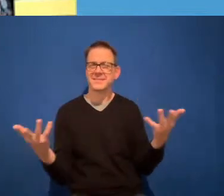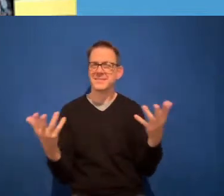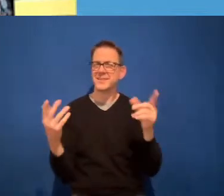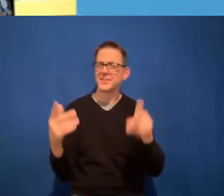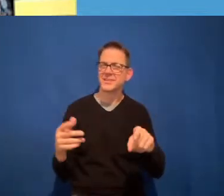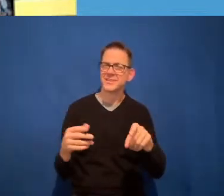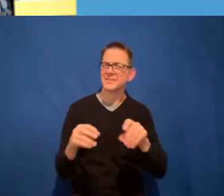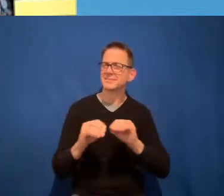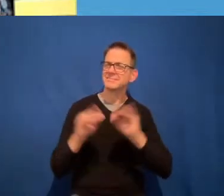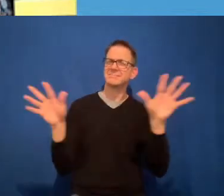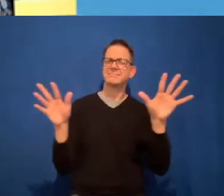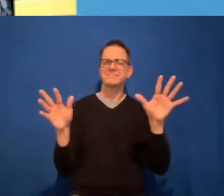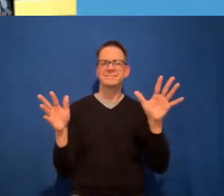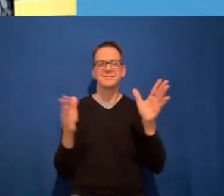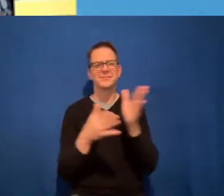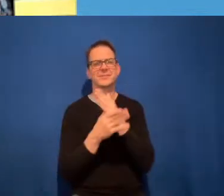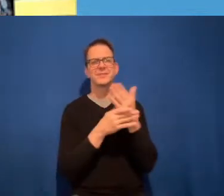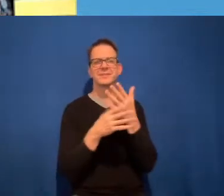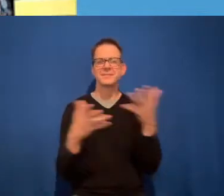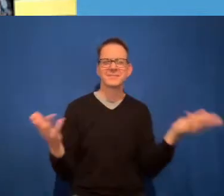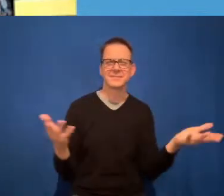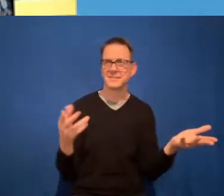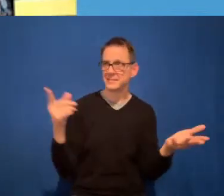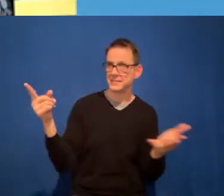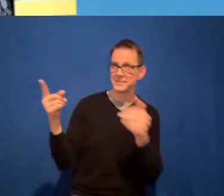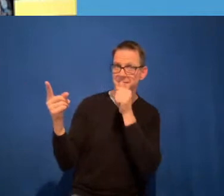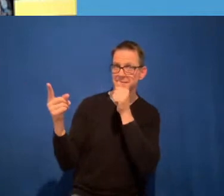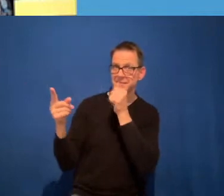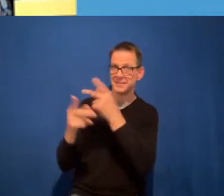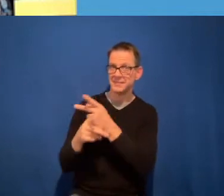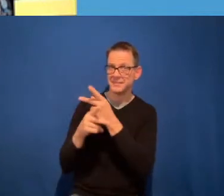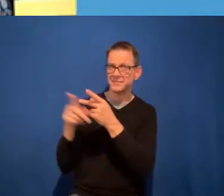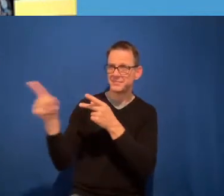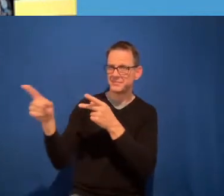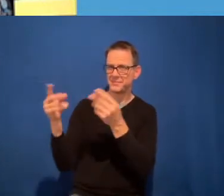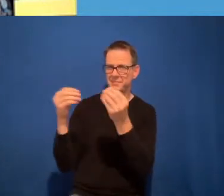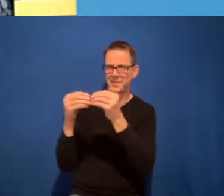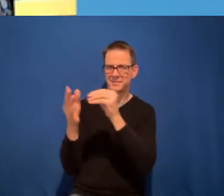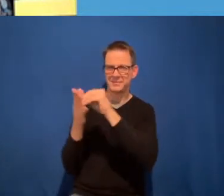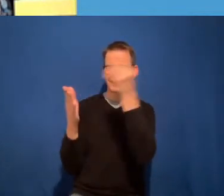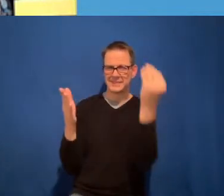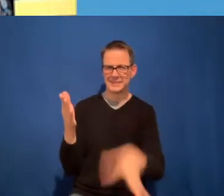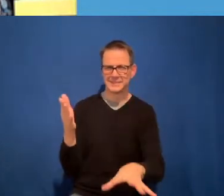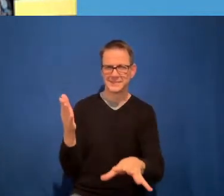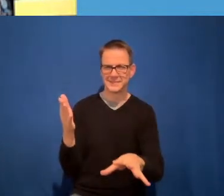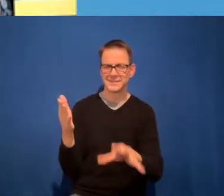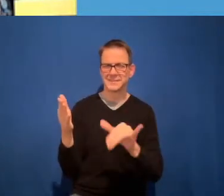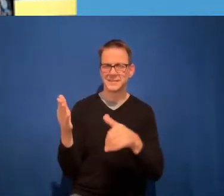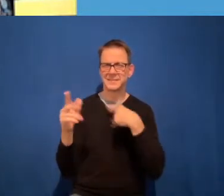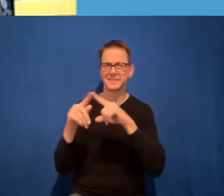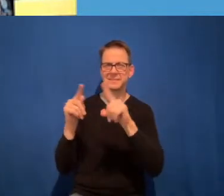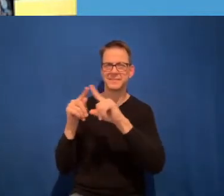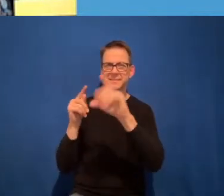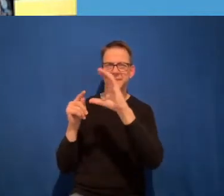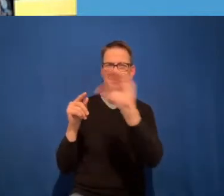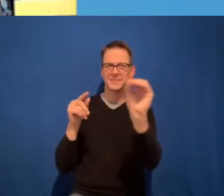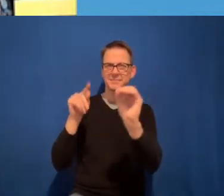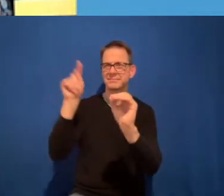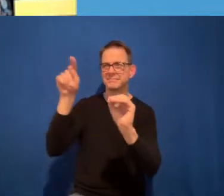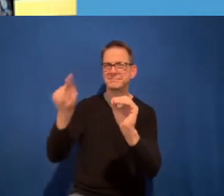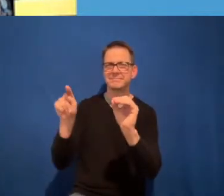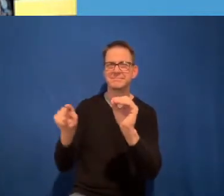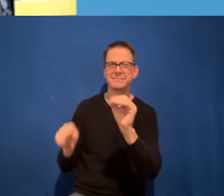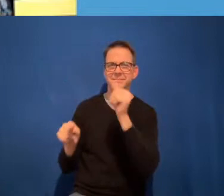more expensive for employers because they're going to have to pay for partial, you know, insurances and stuff. And it's going to be a place where people actually can't